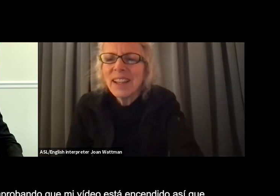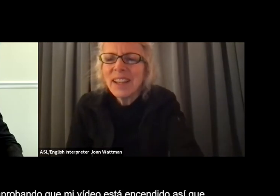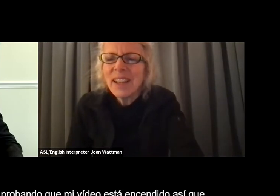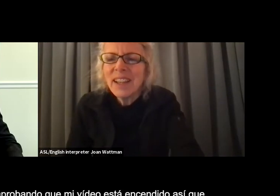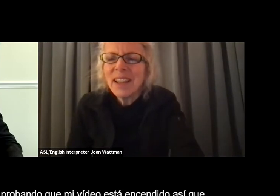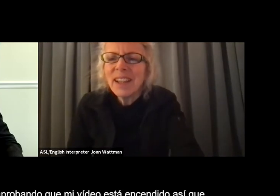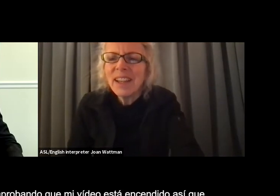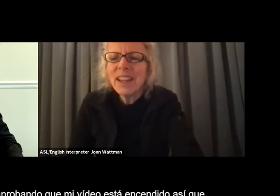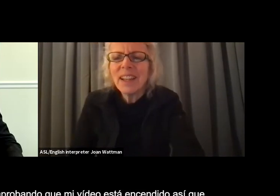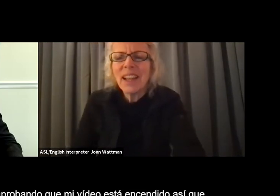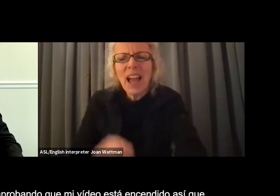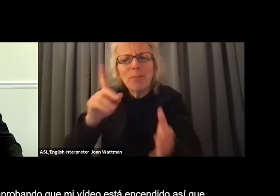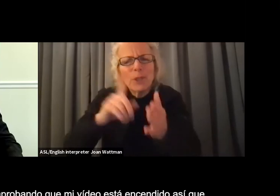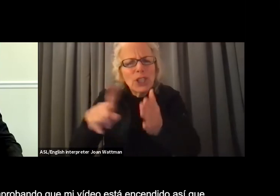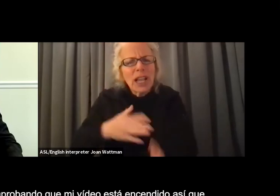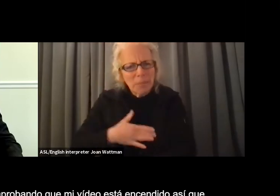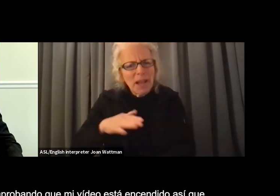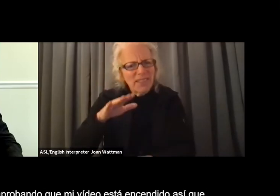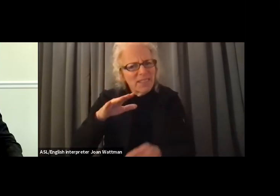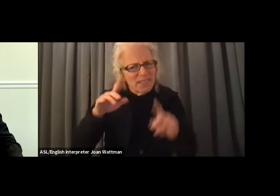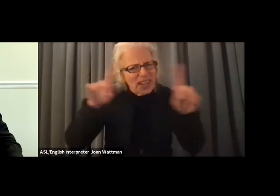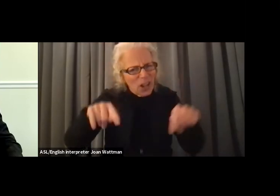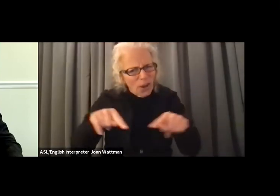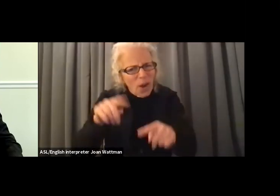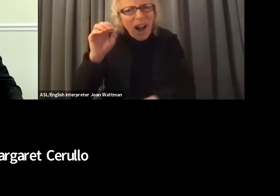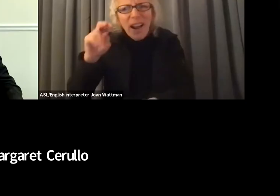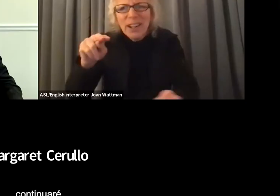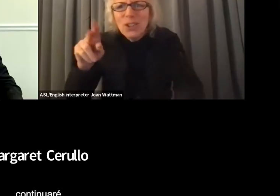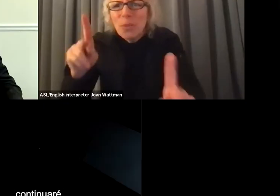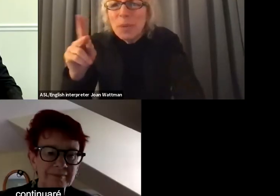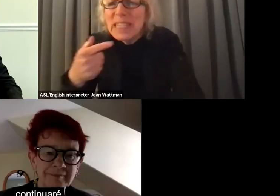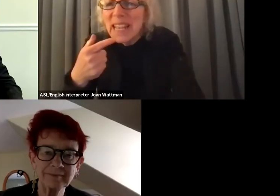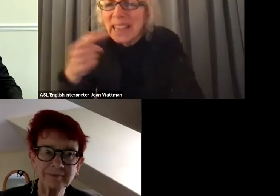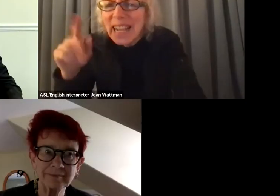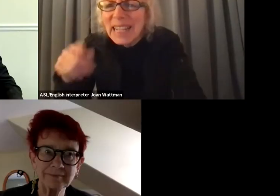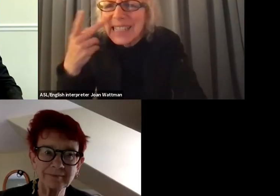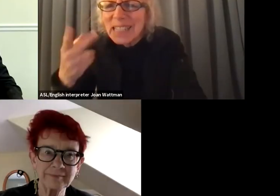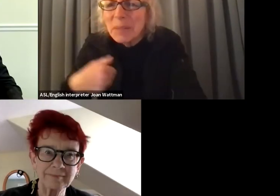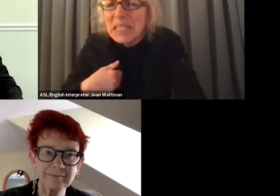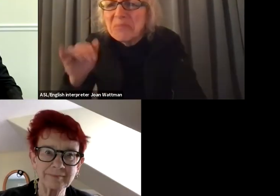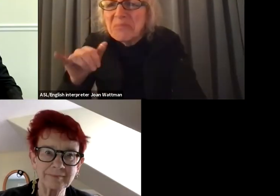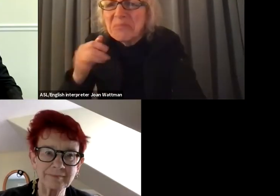My video, I'm sorry, I'm checking my video is on, so I will continue.